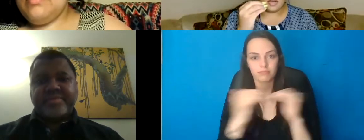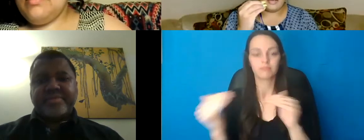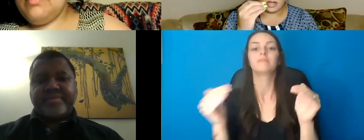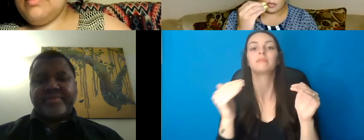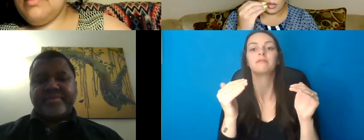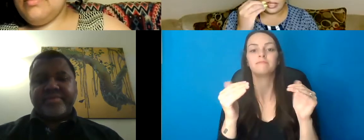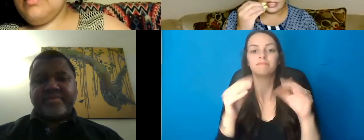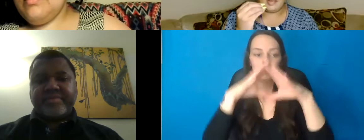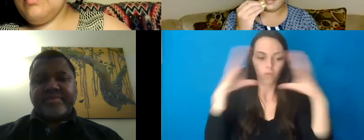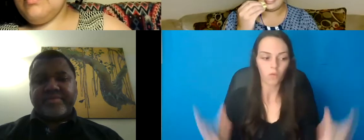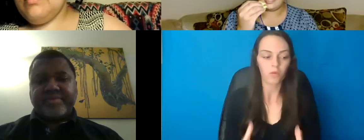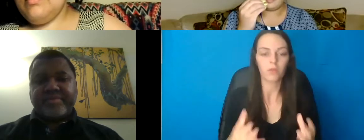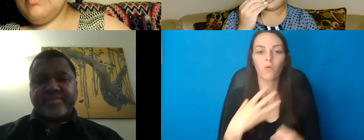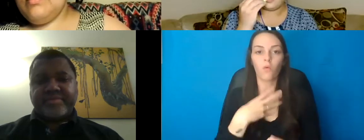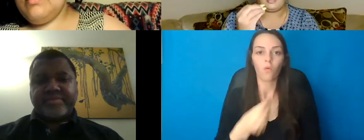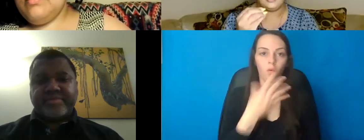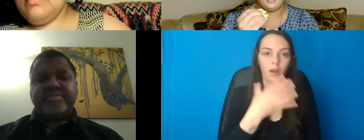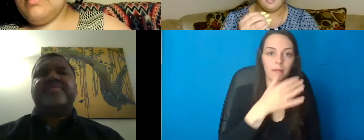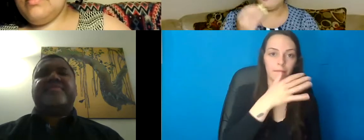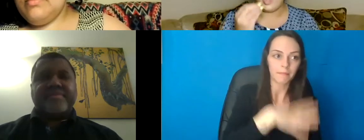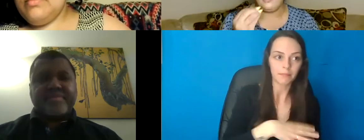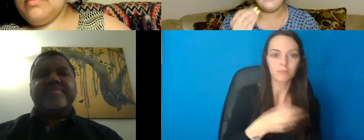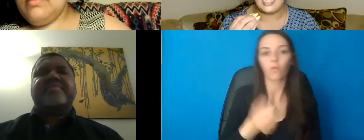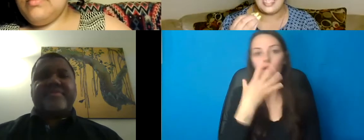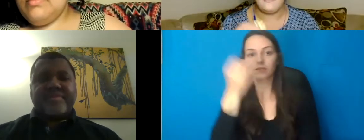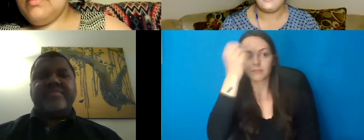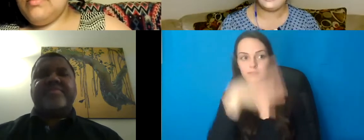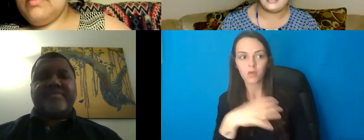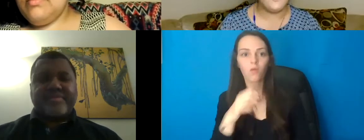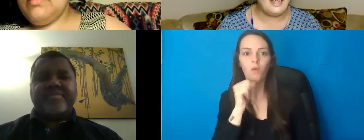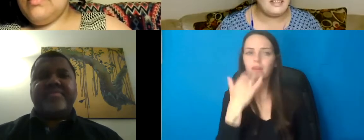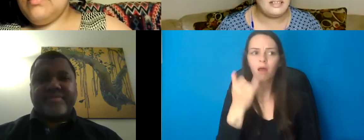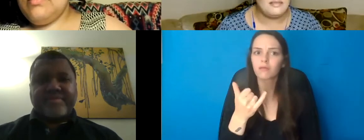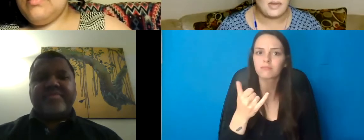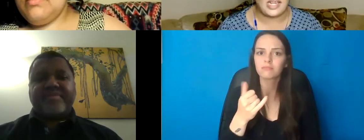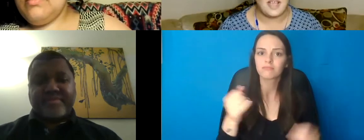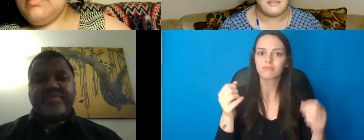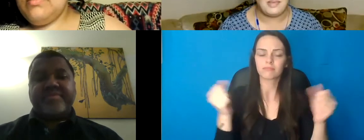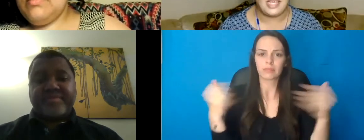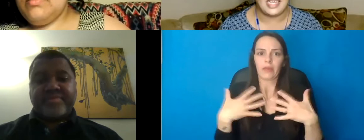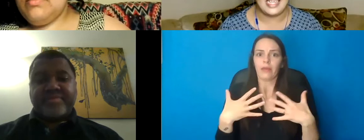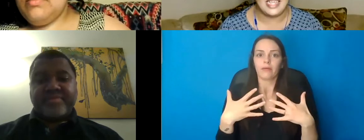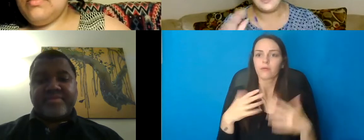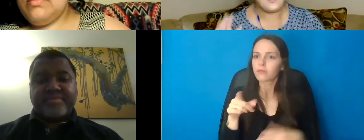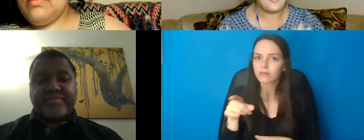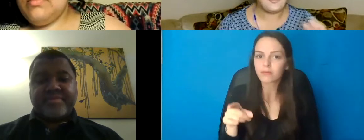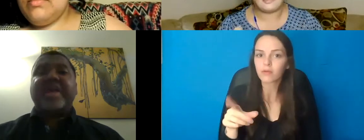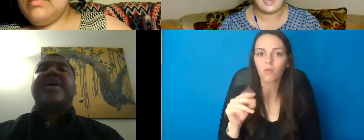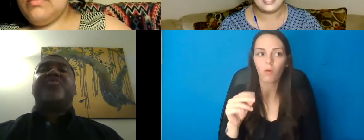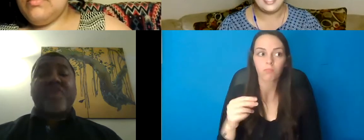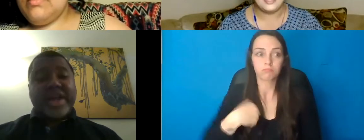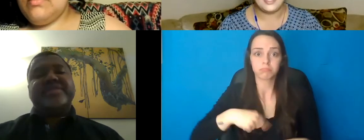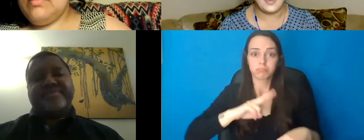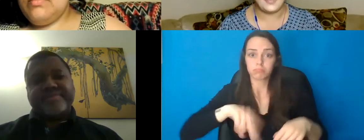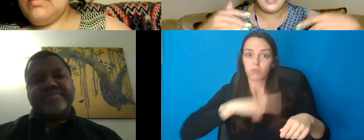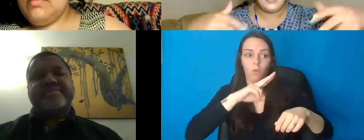you know, white cis men and white cis women going, oh my God, why are you not freaking out? It's like, well, we're not freaking out because this is the norm for us.